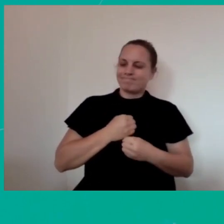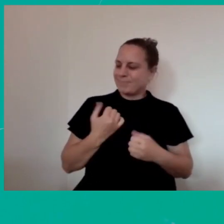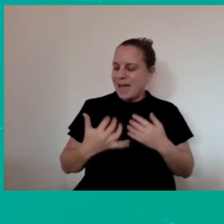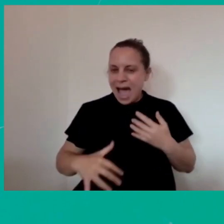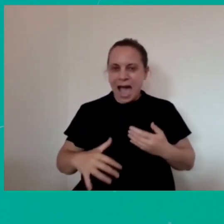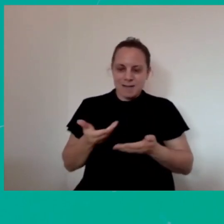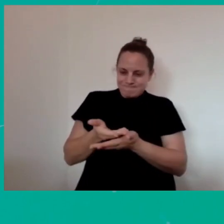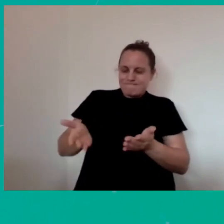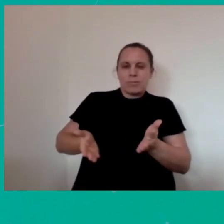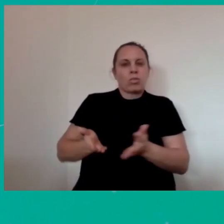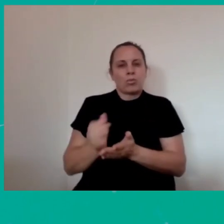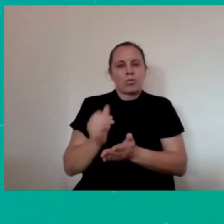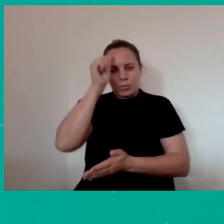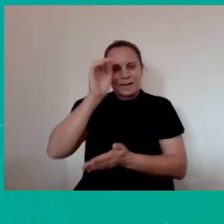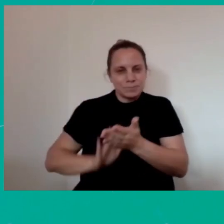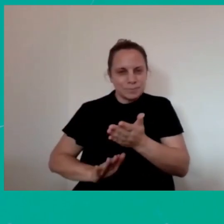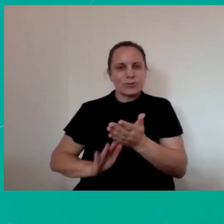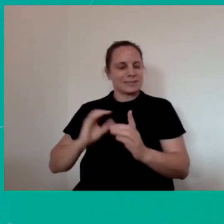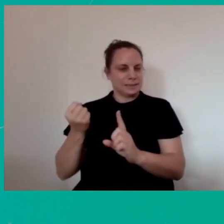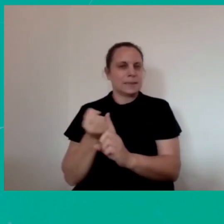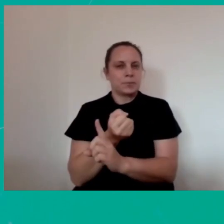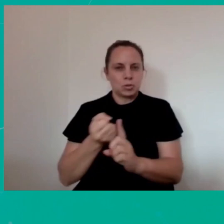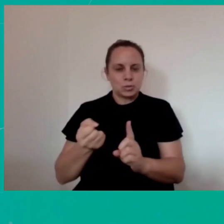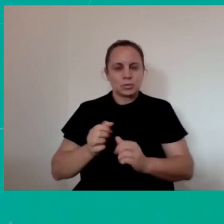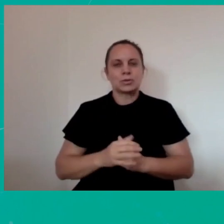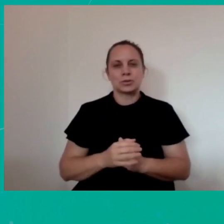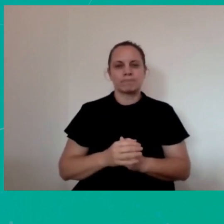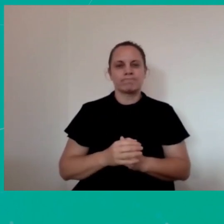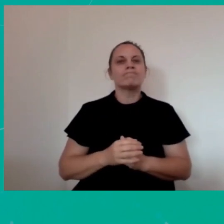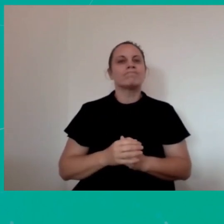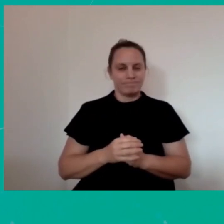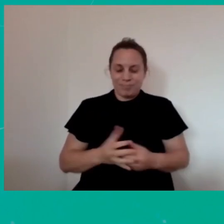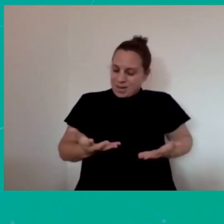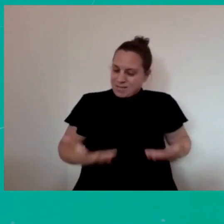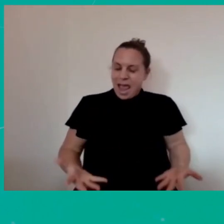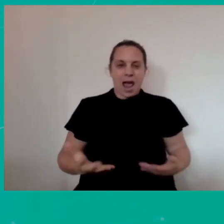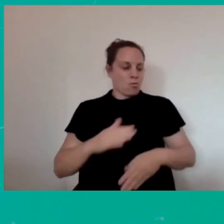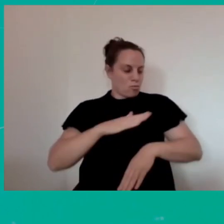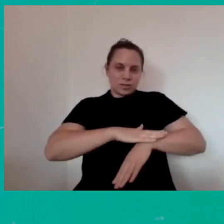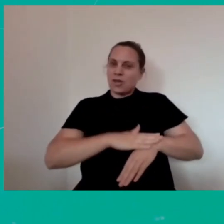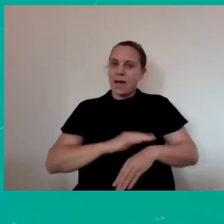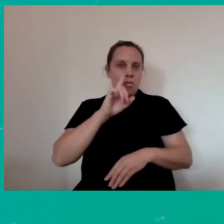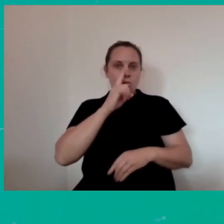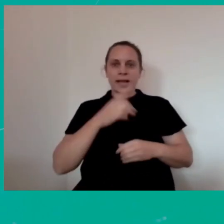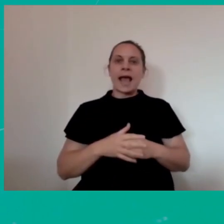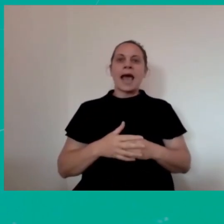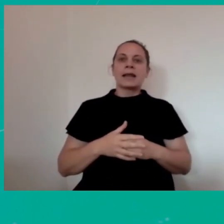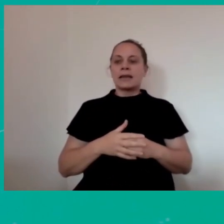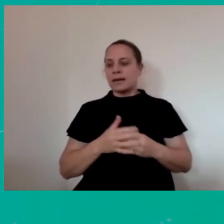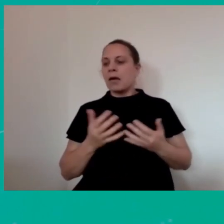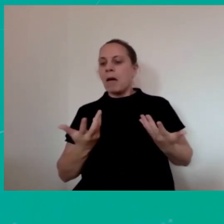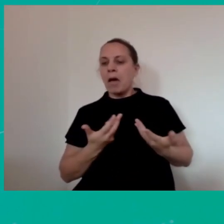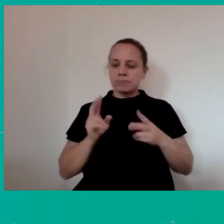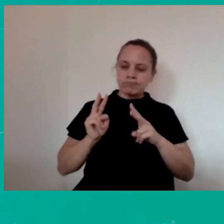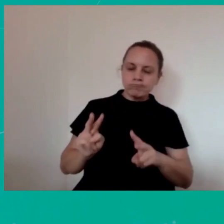experienced violence and abuse. We can't stand by any longer and allow their